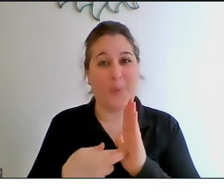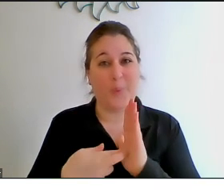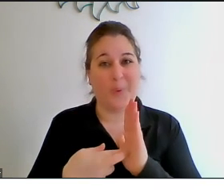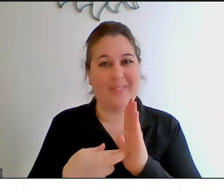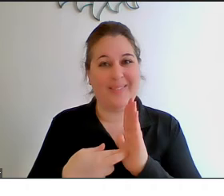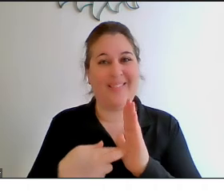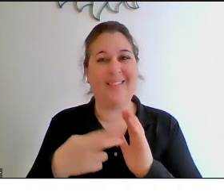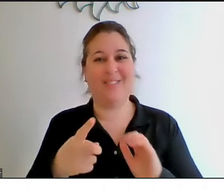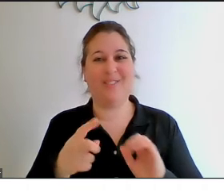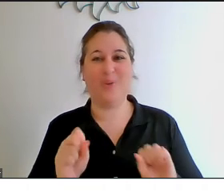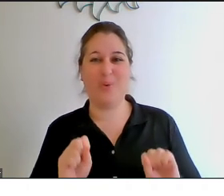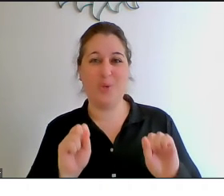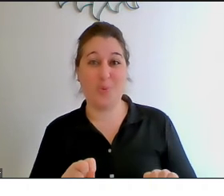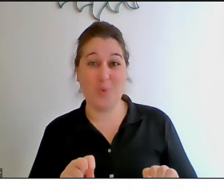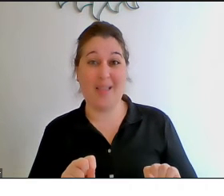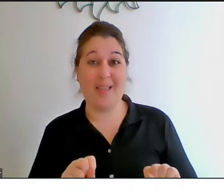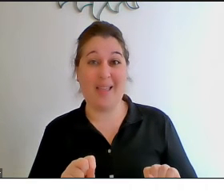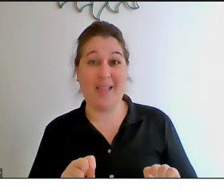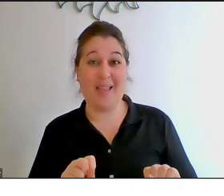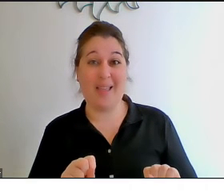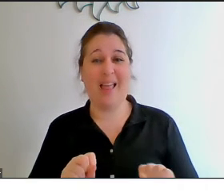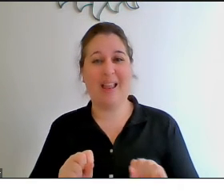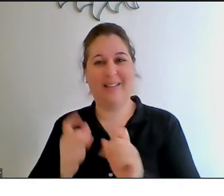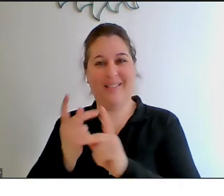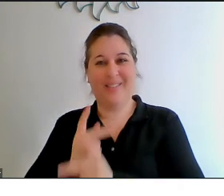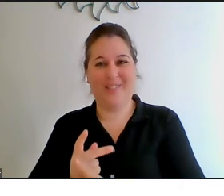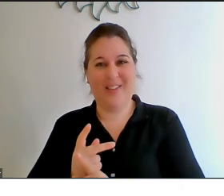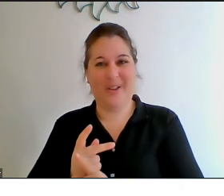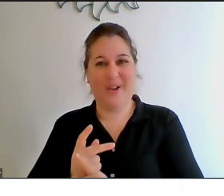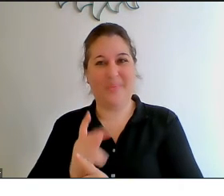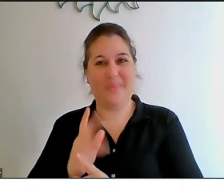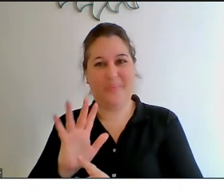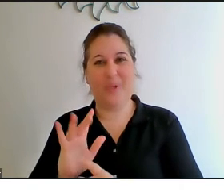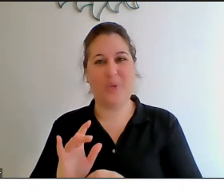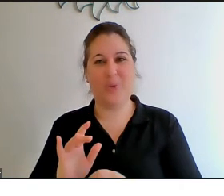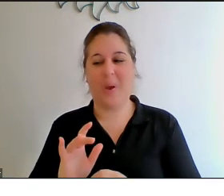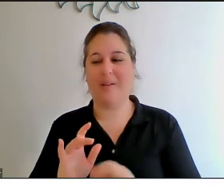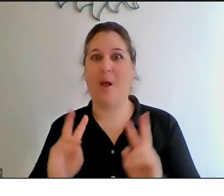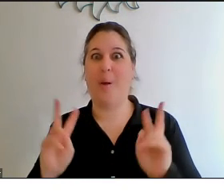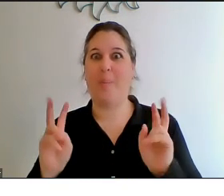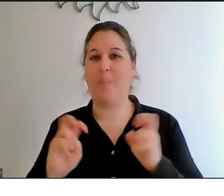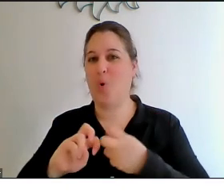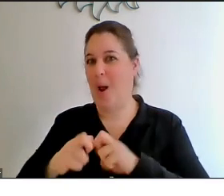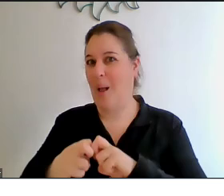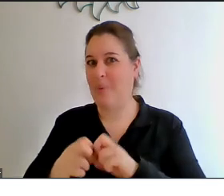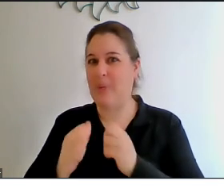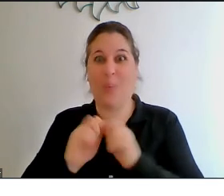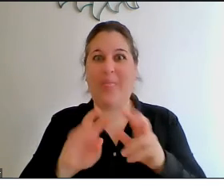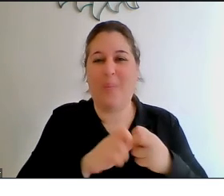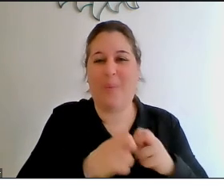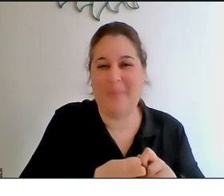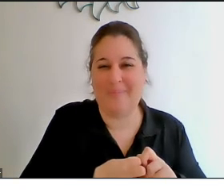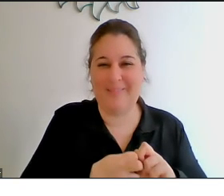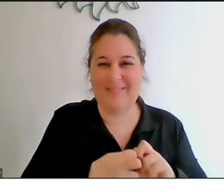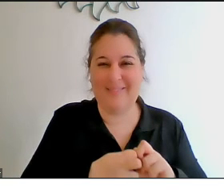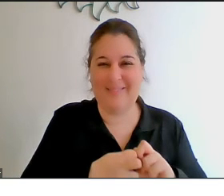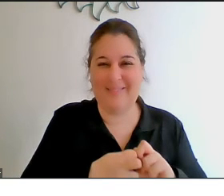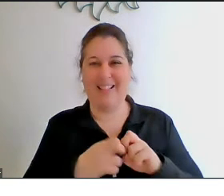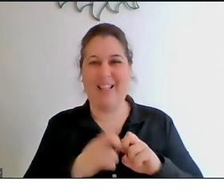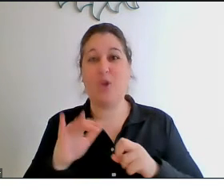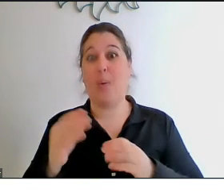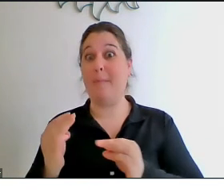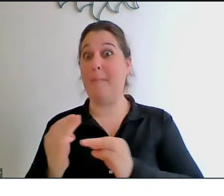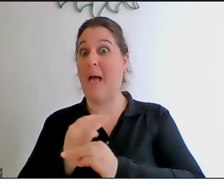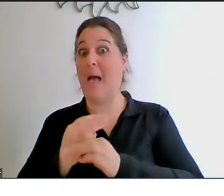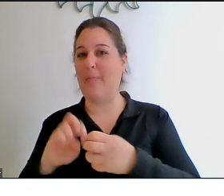could be able to do a problem like this without problems. That was pretty funny. A problem without